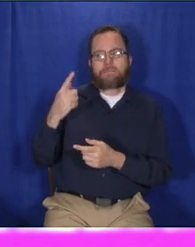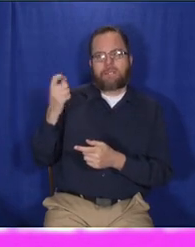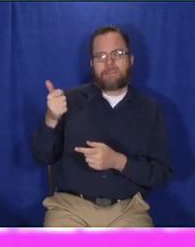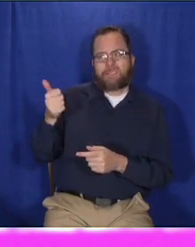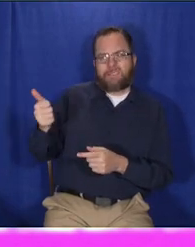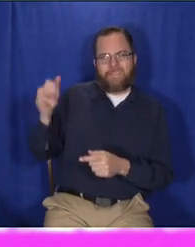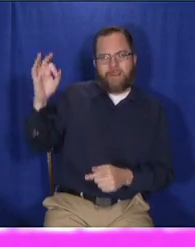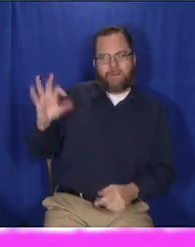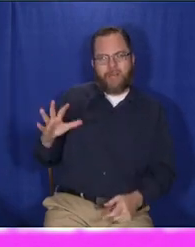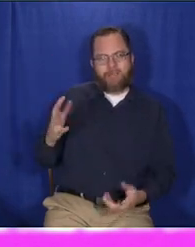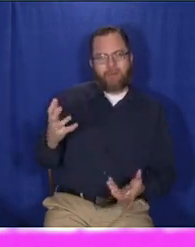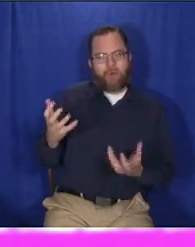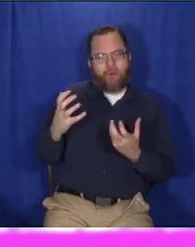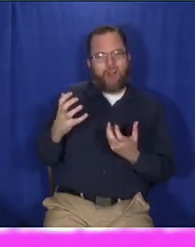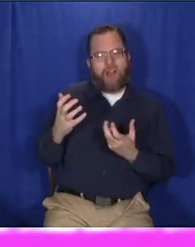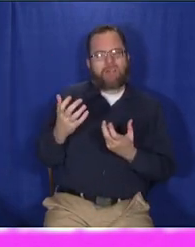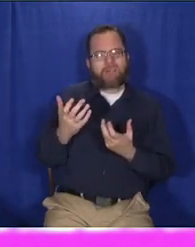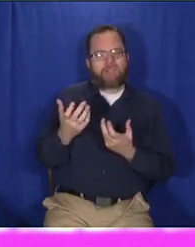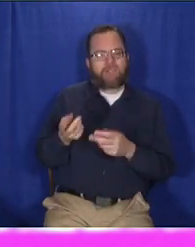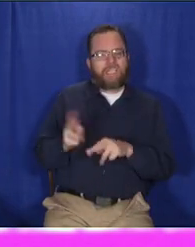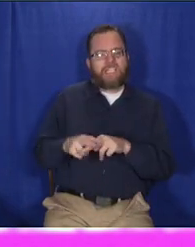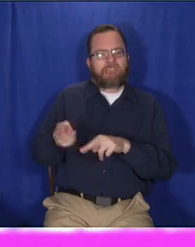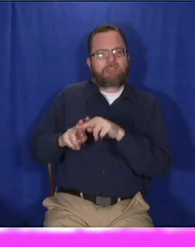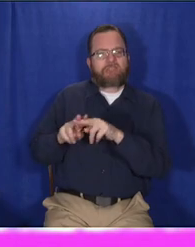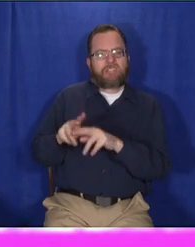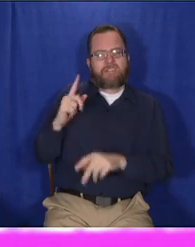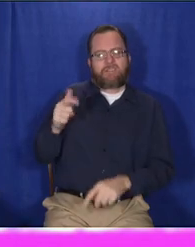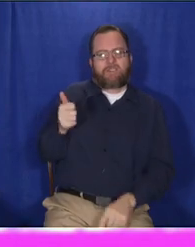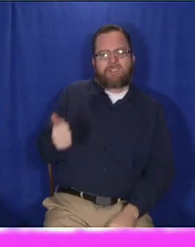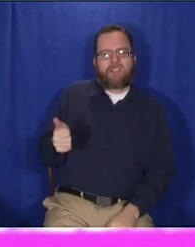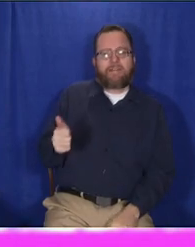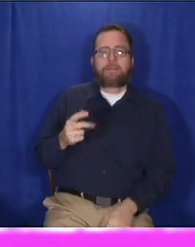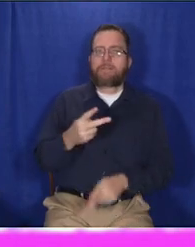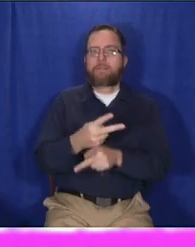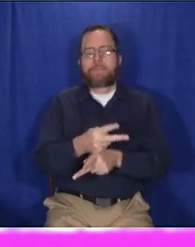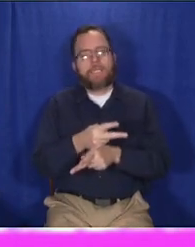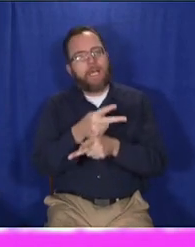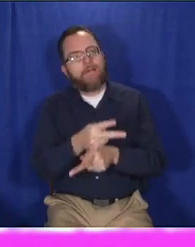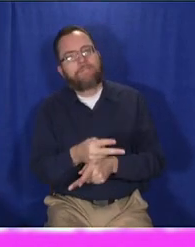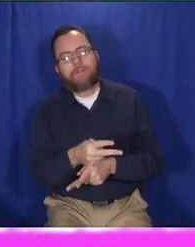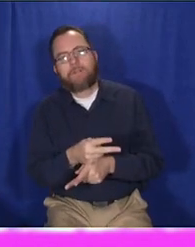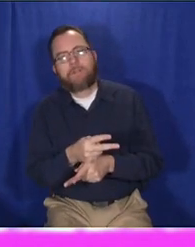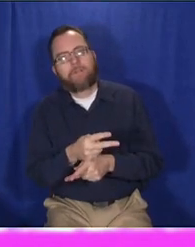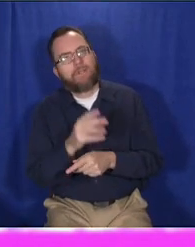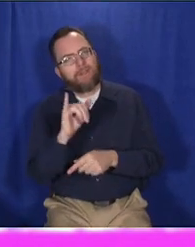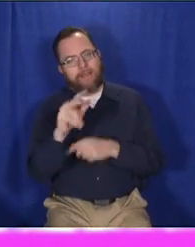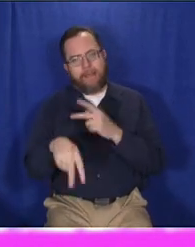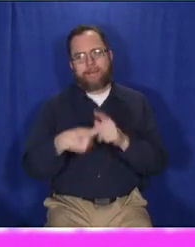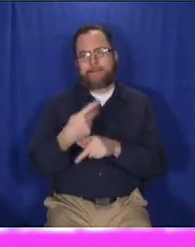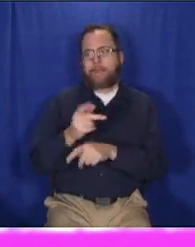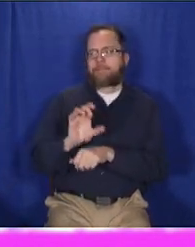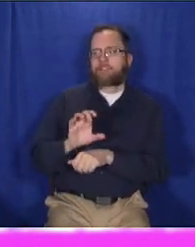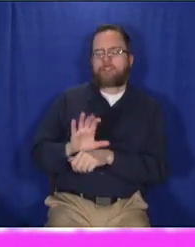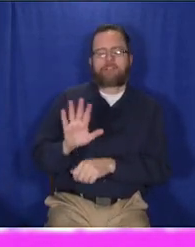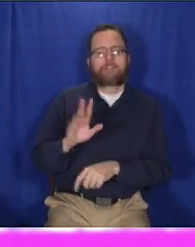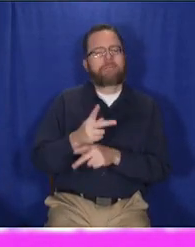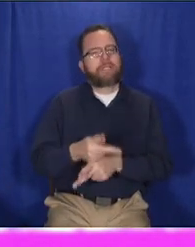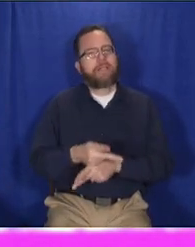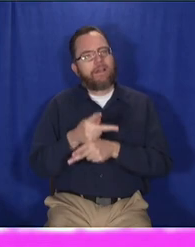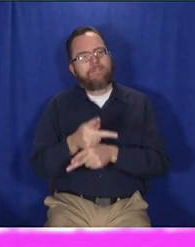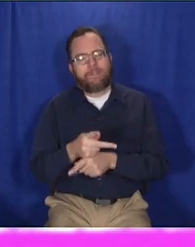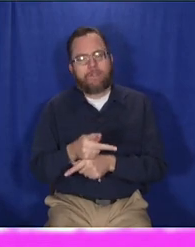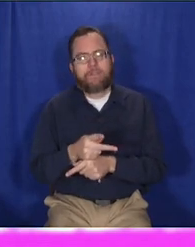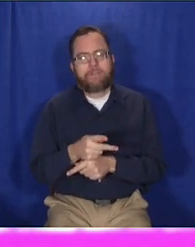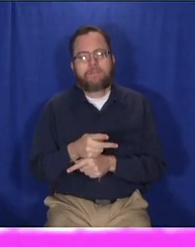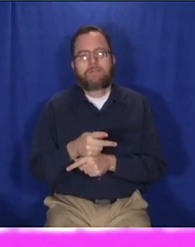ask questions. Paul is not trying to pimp the congregation. He's not moving into this city and trying to build popularity